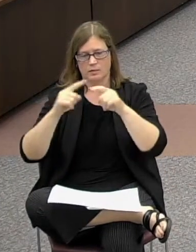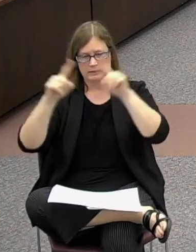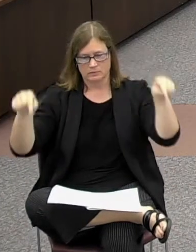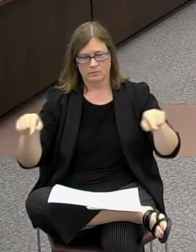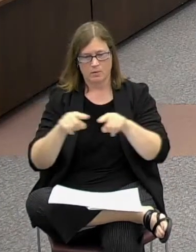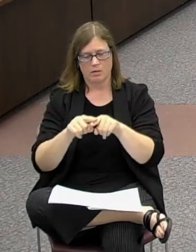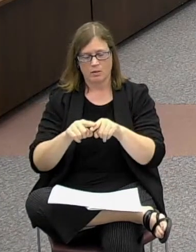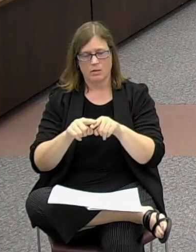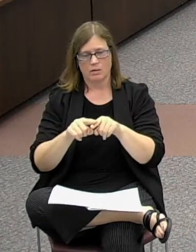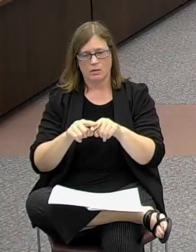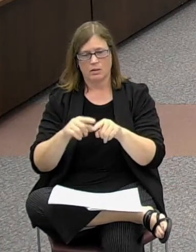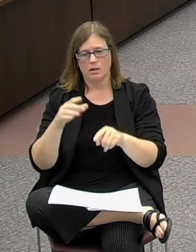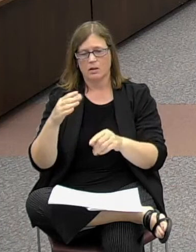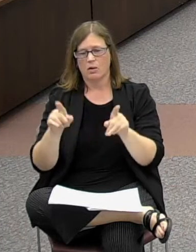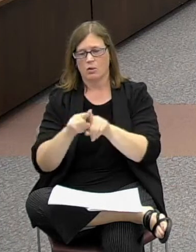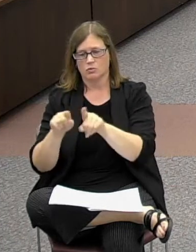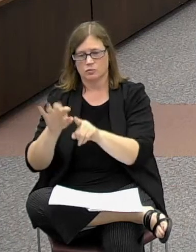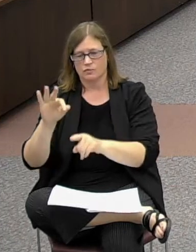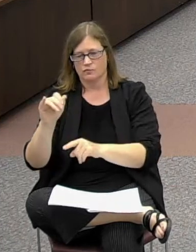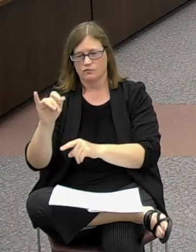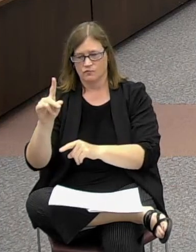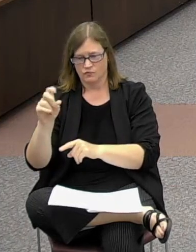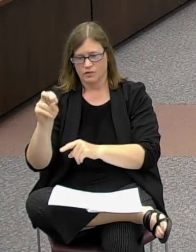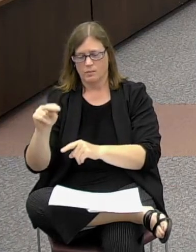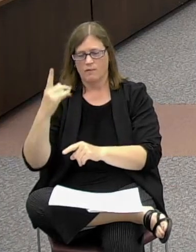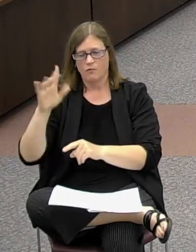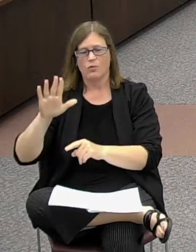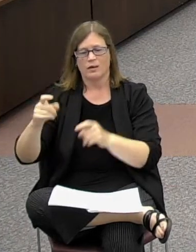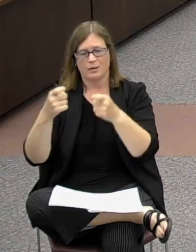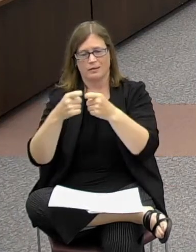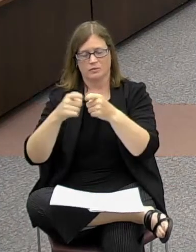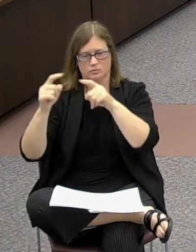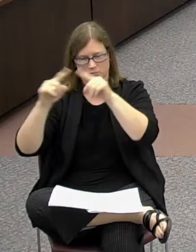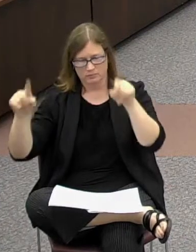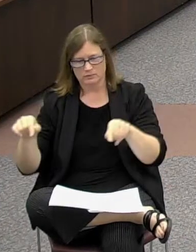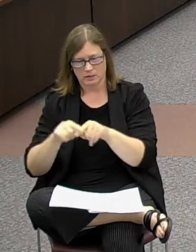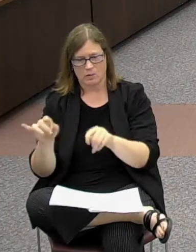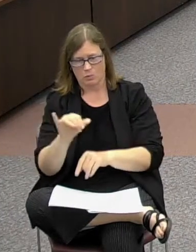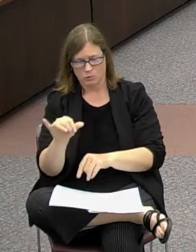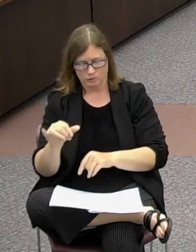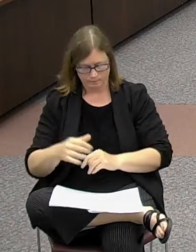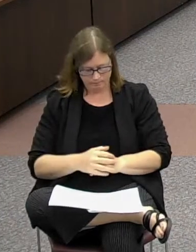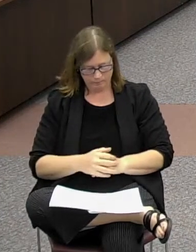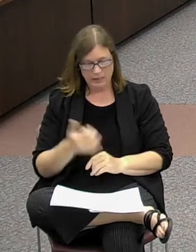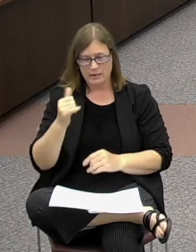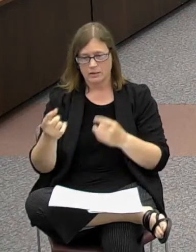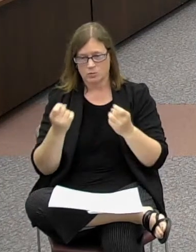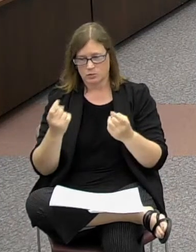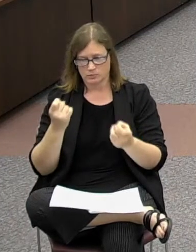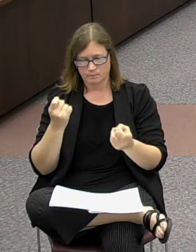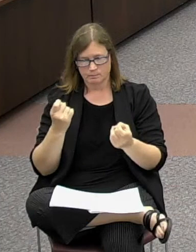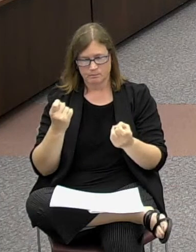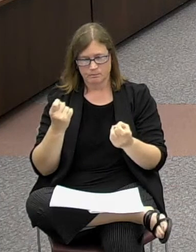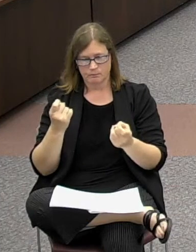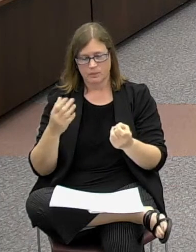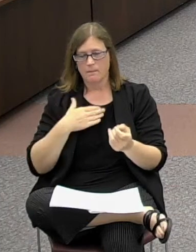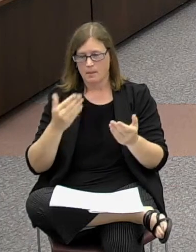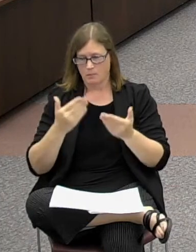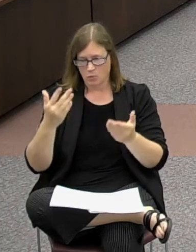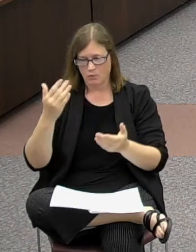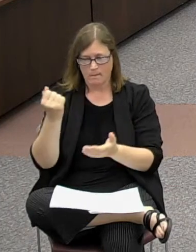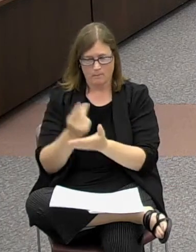Freedom Elementary, the installation of their electronic marquee. Any questions? That'll be my motion